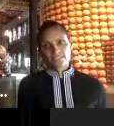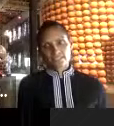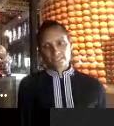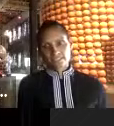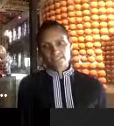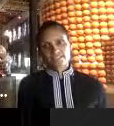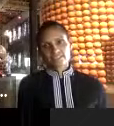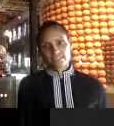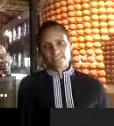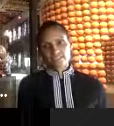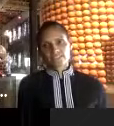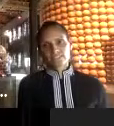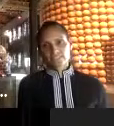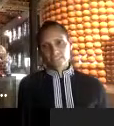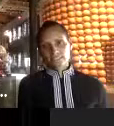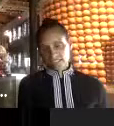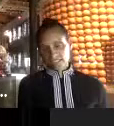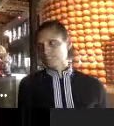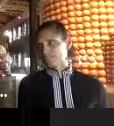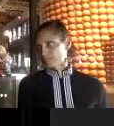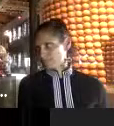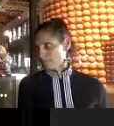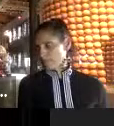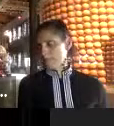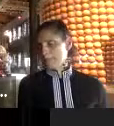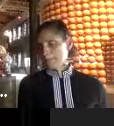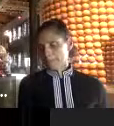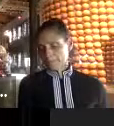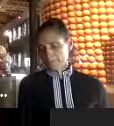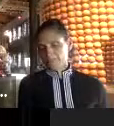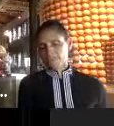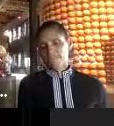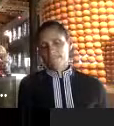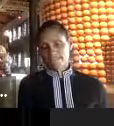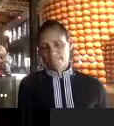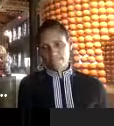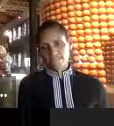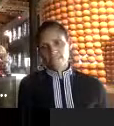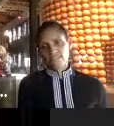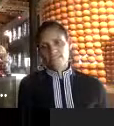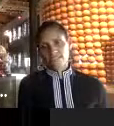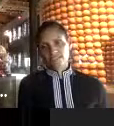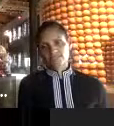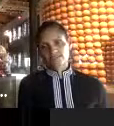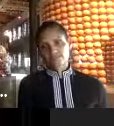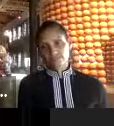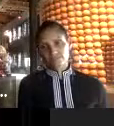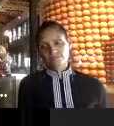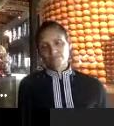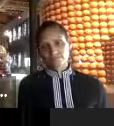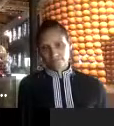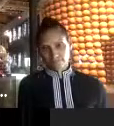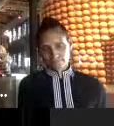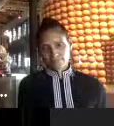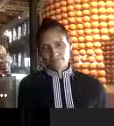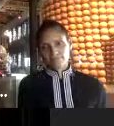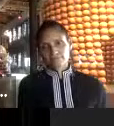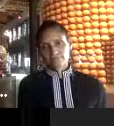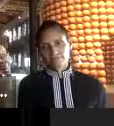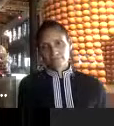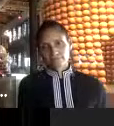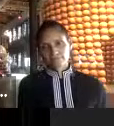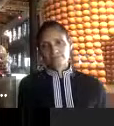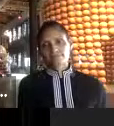they could individually bring these multi-layered narratives that offer this sort of complex